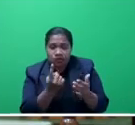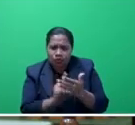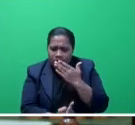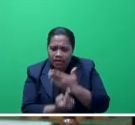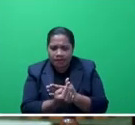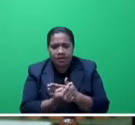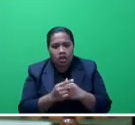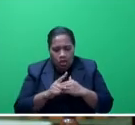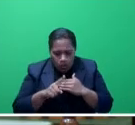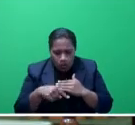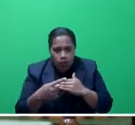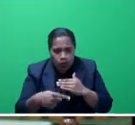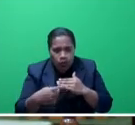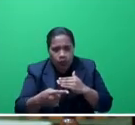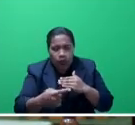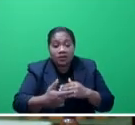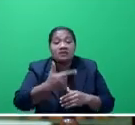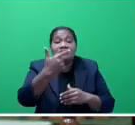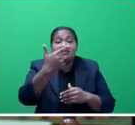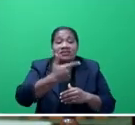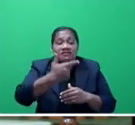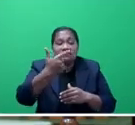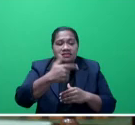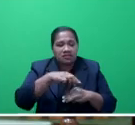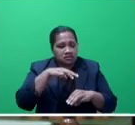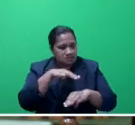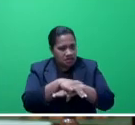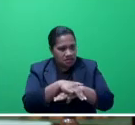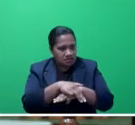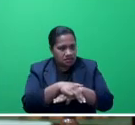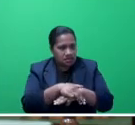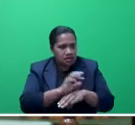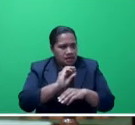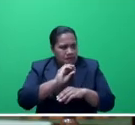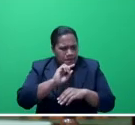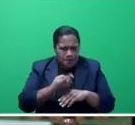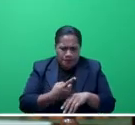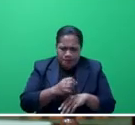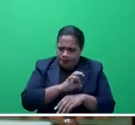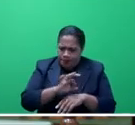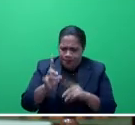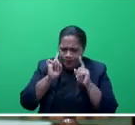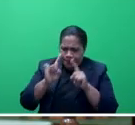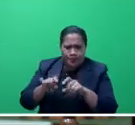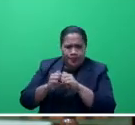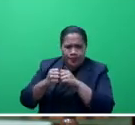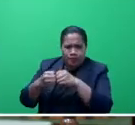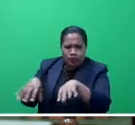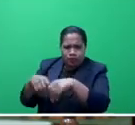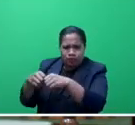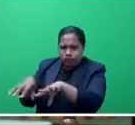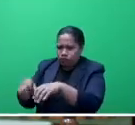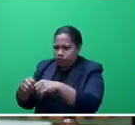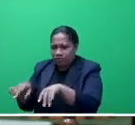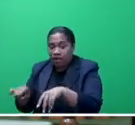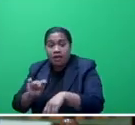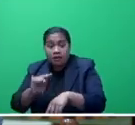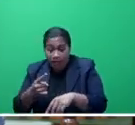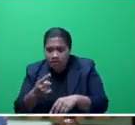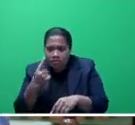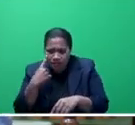for 17 months. We don't see its damage in leveled homes or flooded streets, but we feel its devastation